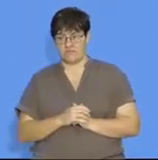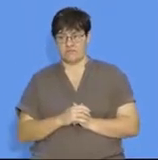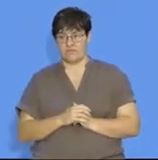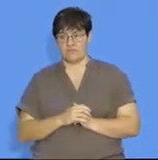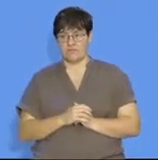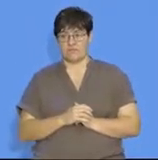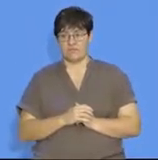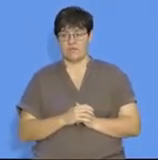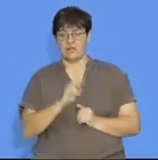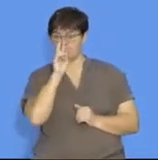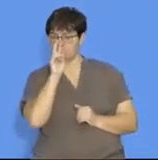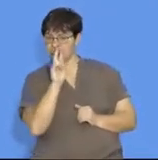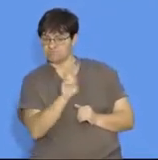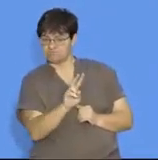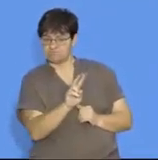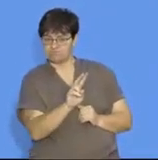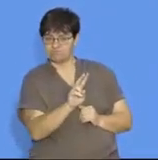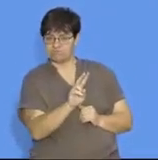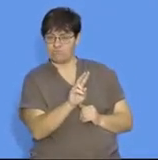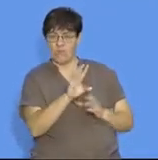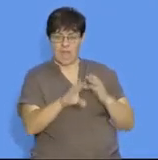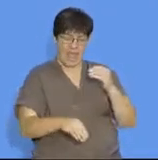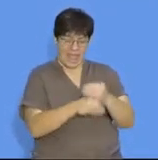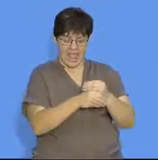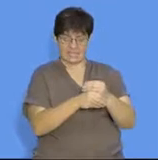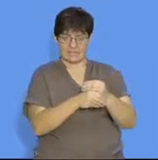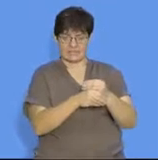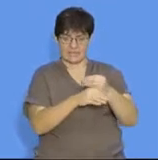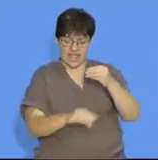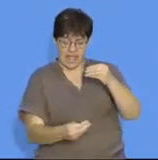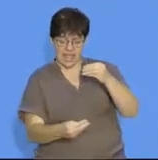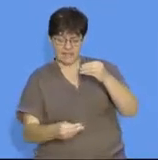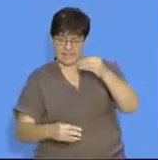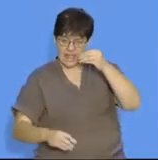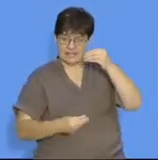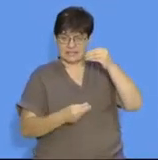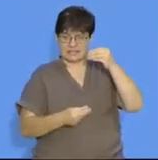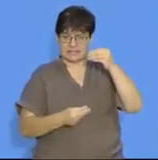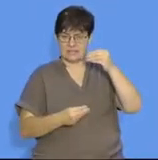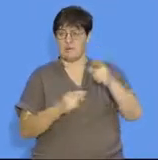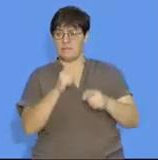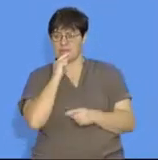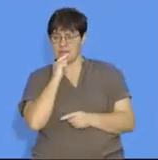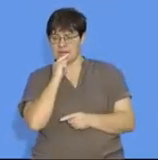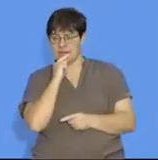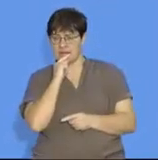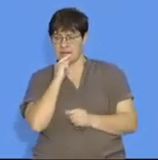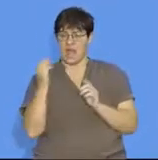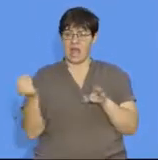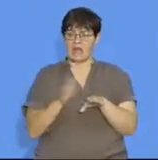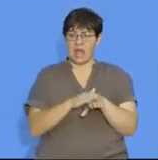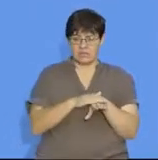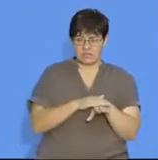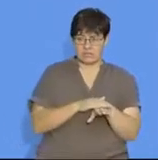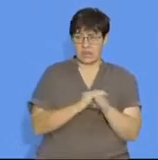5.45. And then you also need to pay attention. As we add more resistors in parallel, the amount of current increases,